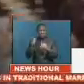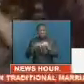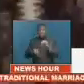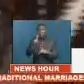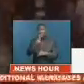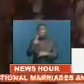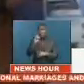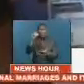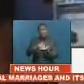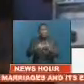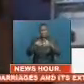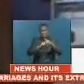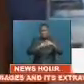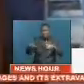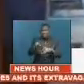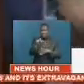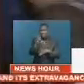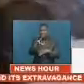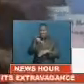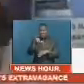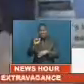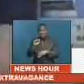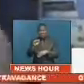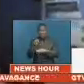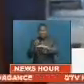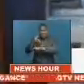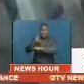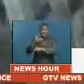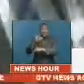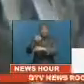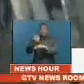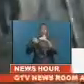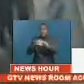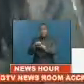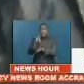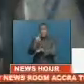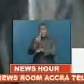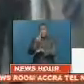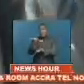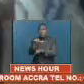160,000 Syrians to flee across the border to Turkey.